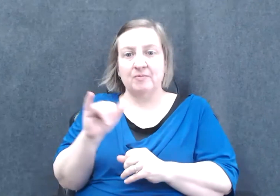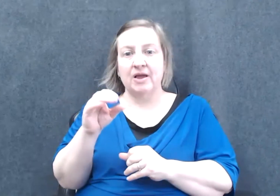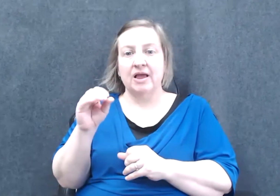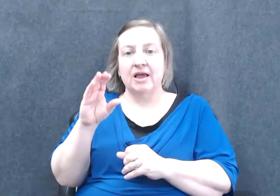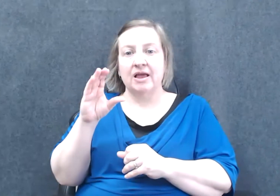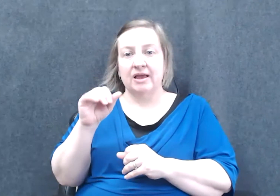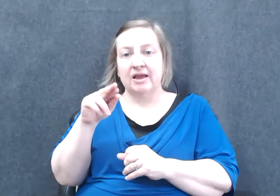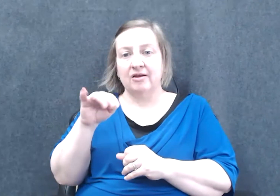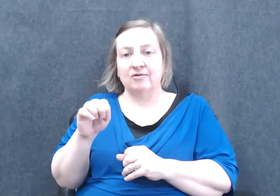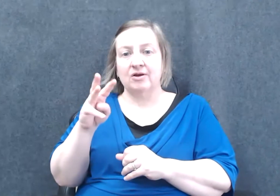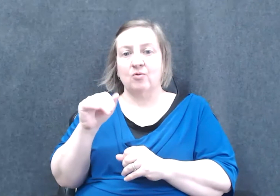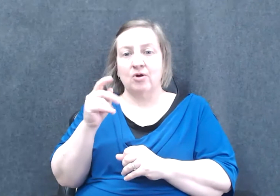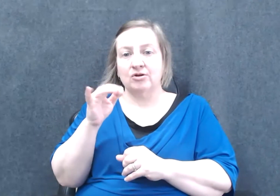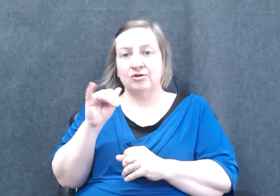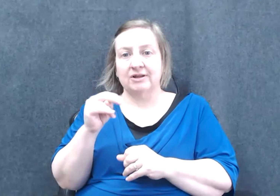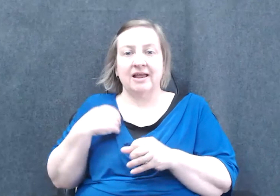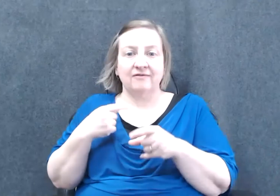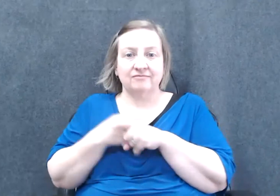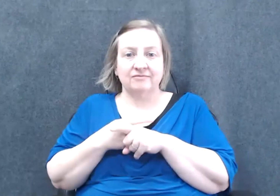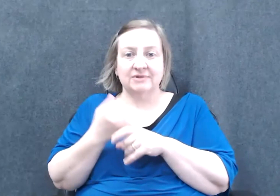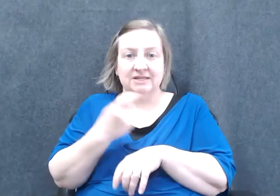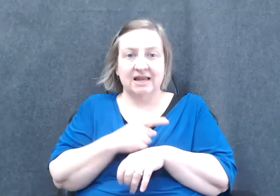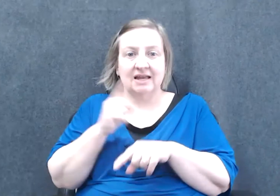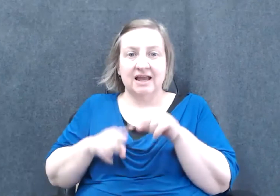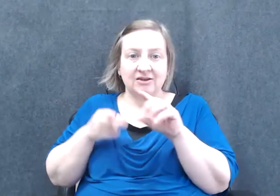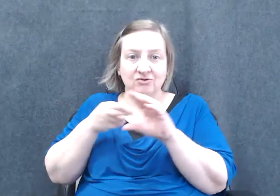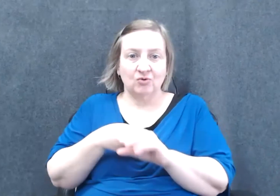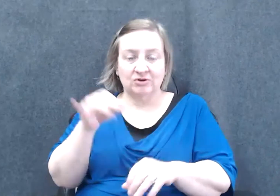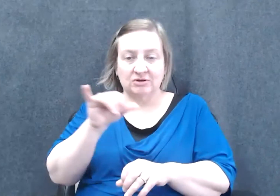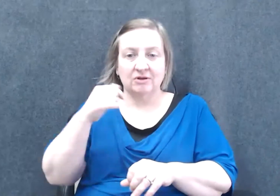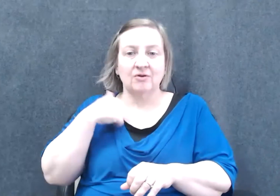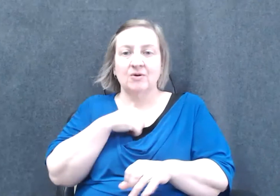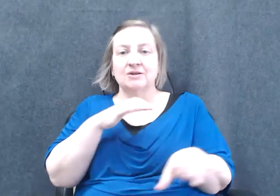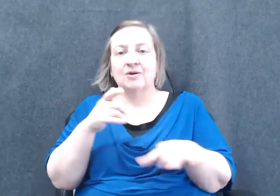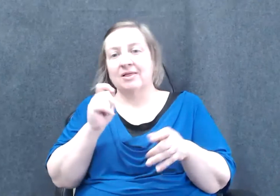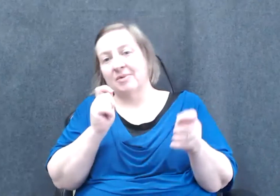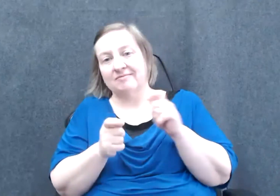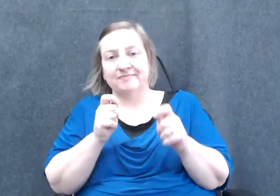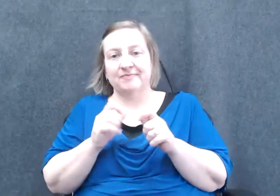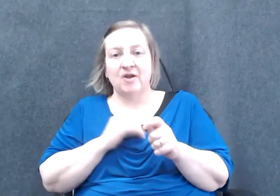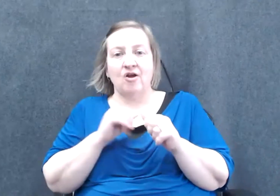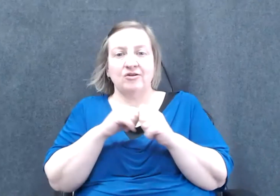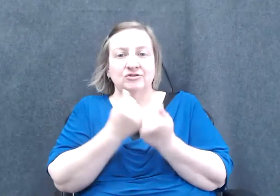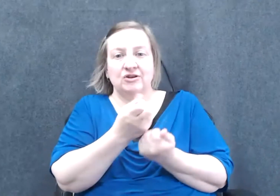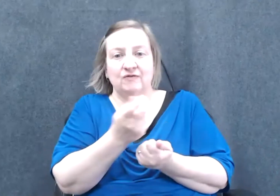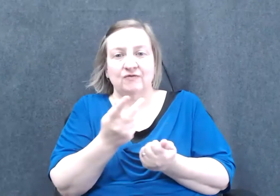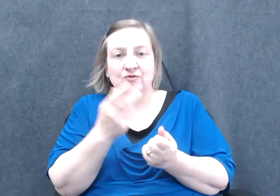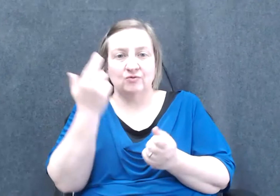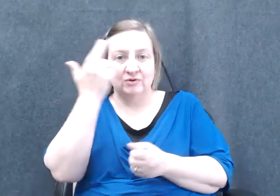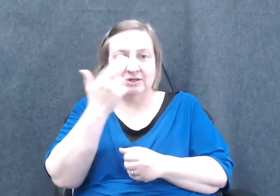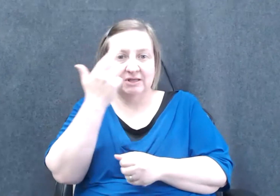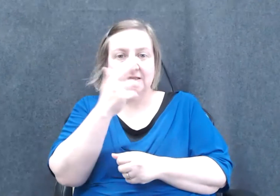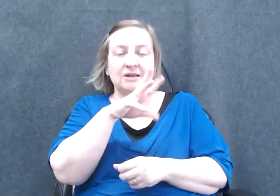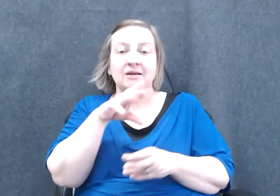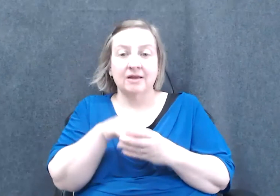Carrie Waterland also has a conflict today and is not able to join us. So we are doing a little bit of shifting in our agenda for a couple of reasons, including